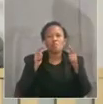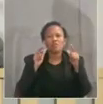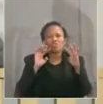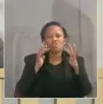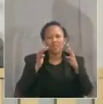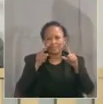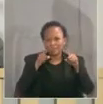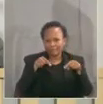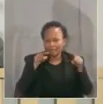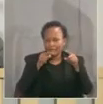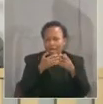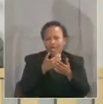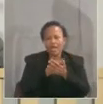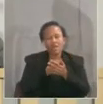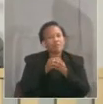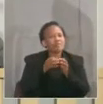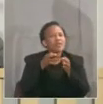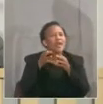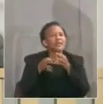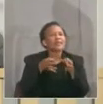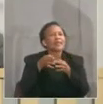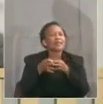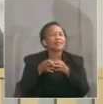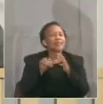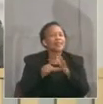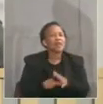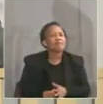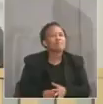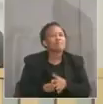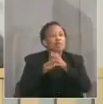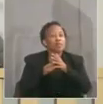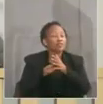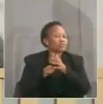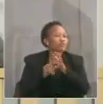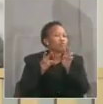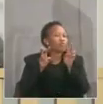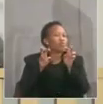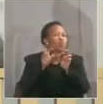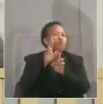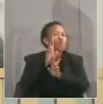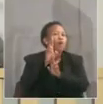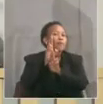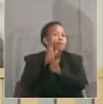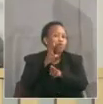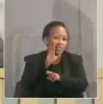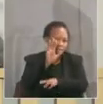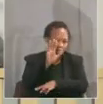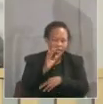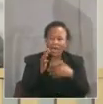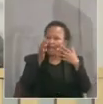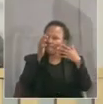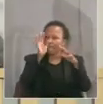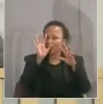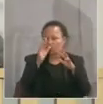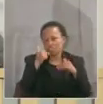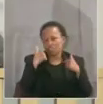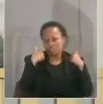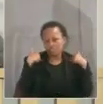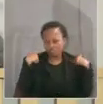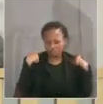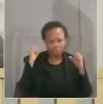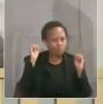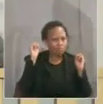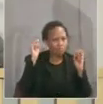the importance of these reportings. I've touched on the